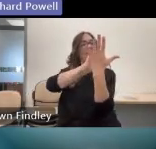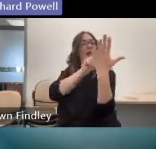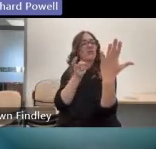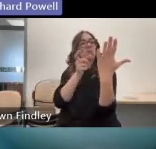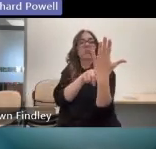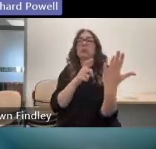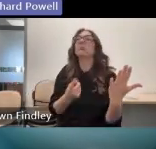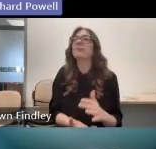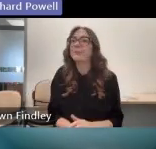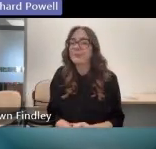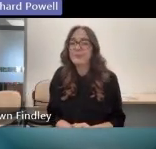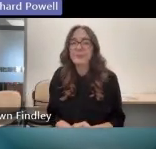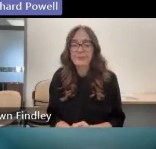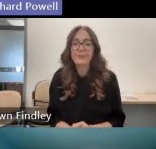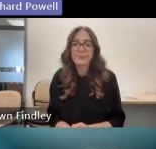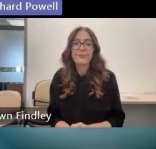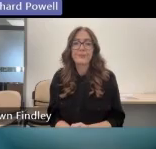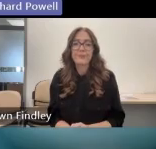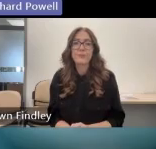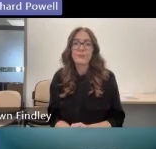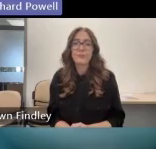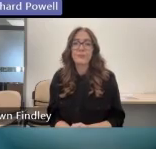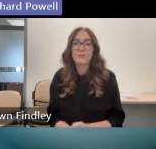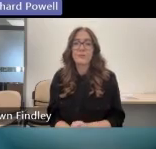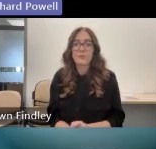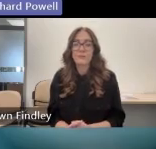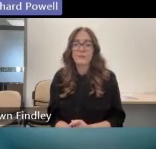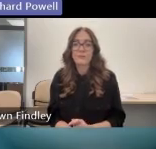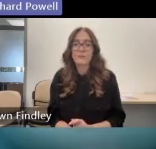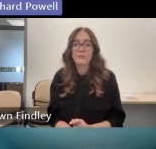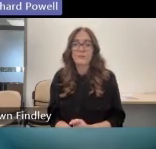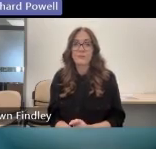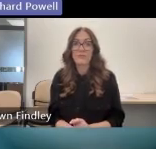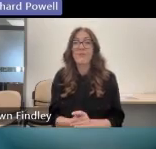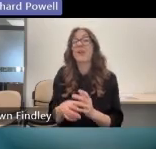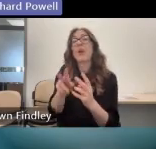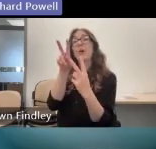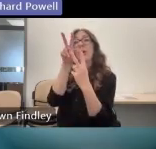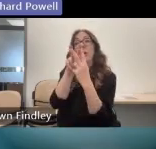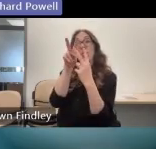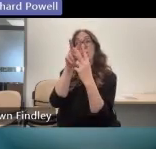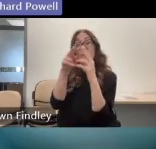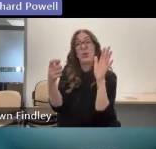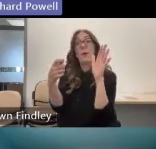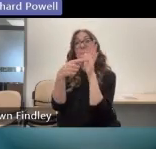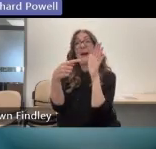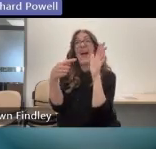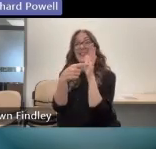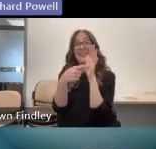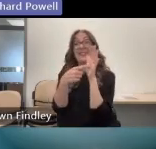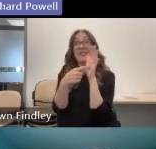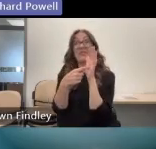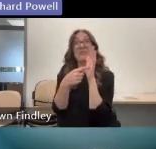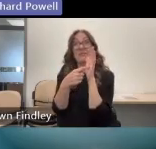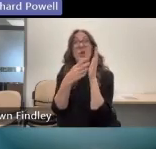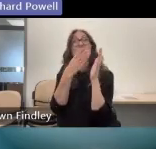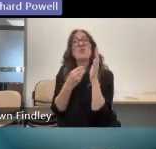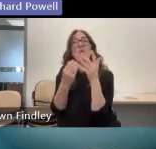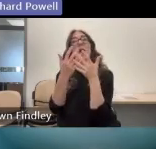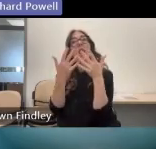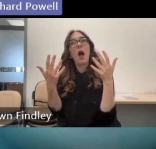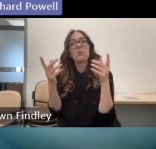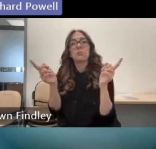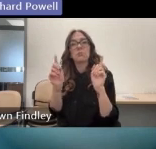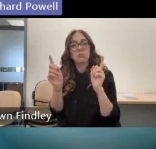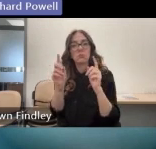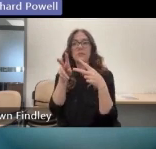The 2 main menu items that you'd probably be looking for on an Android device is going to